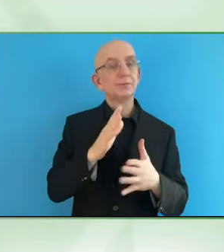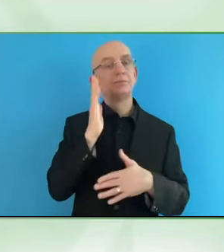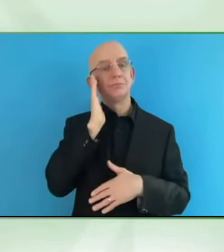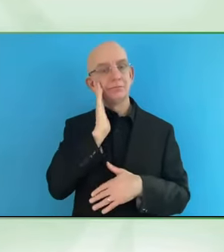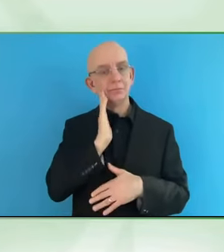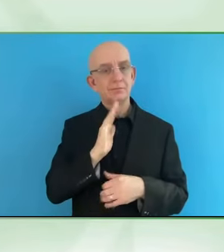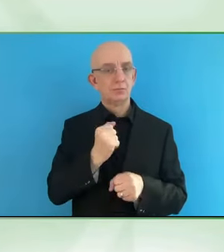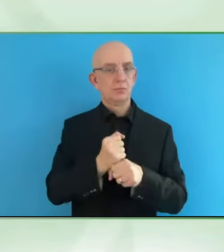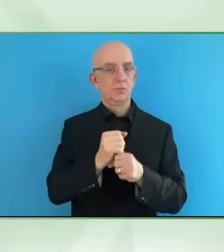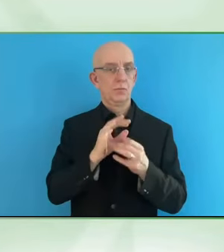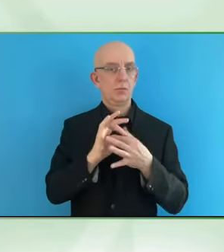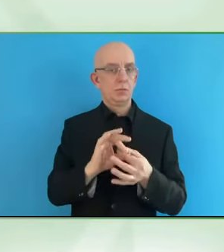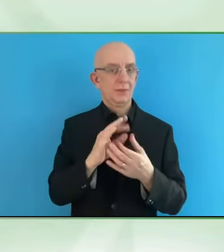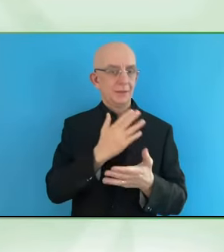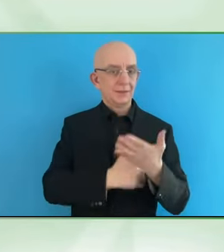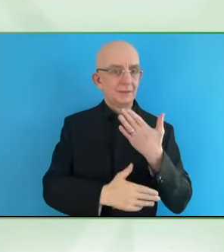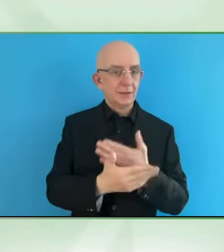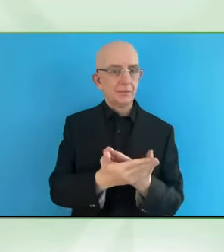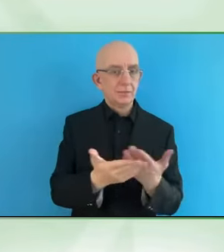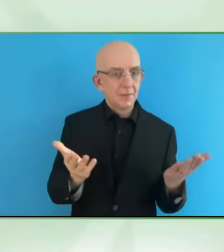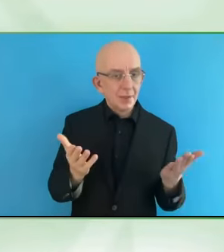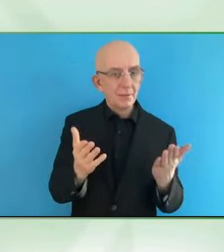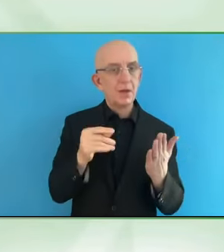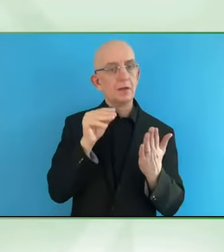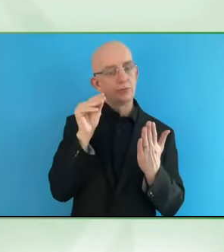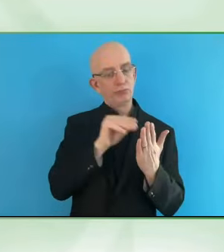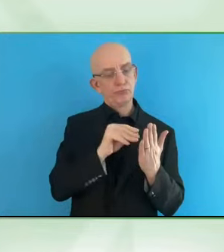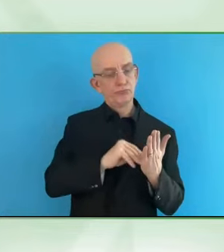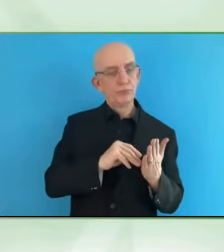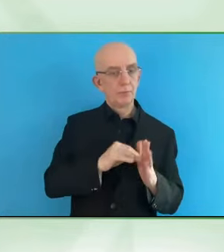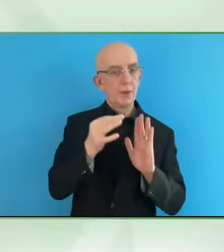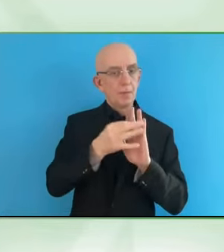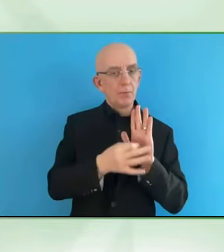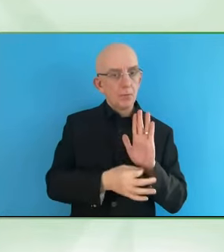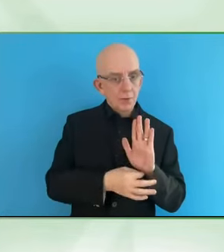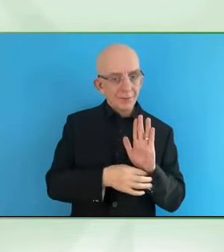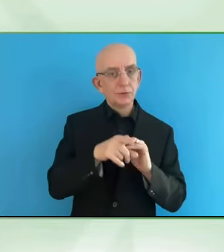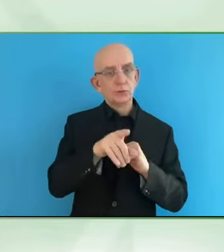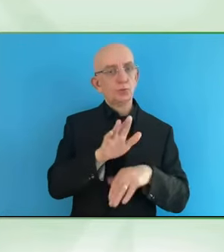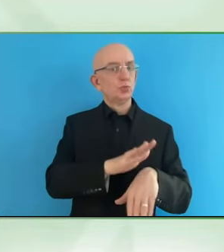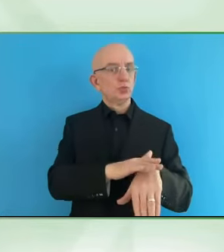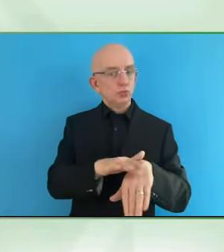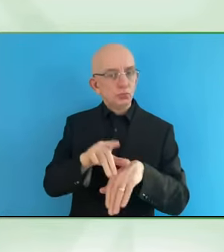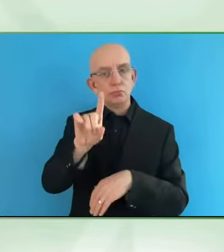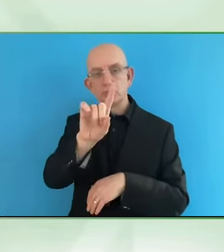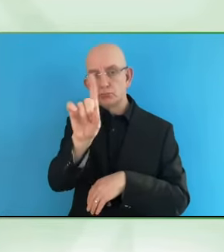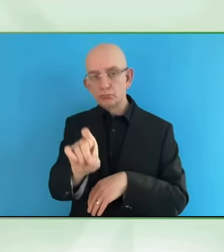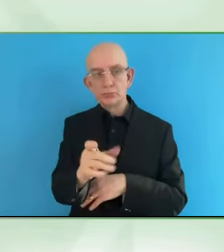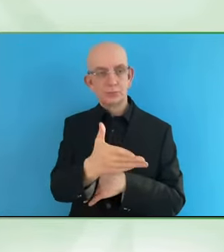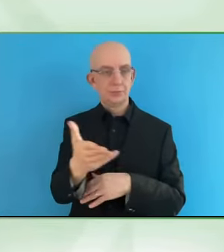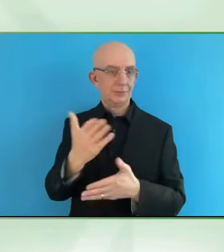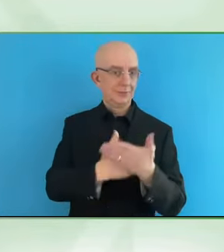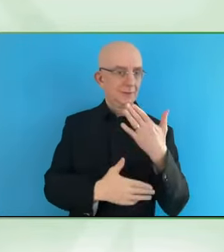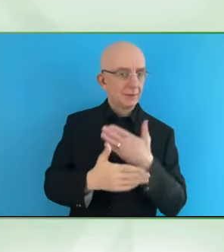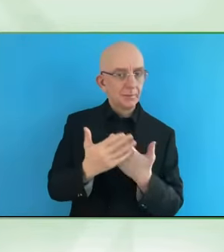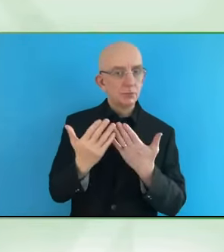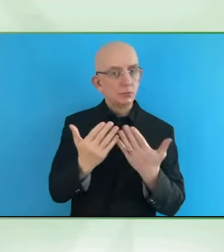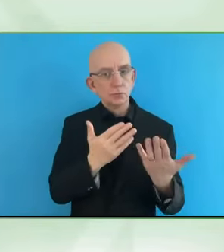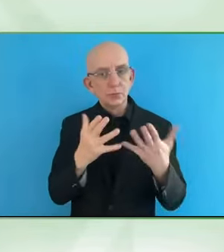or relatives about their experience with learning, the barriers that they encounter, and the positive experience that they had with